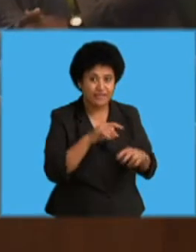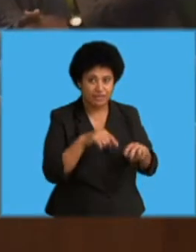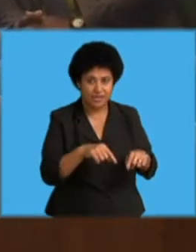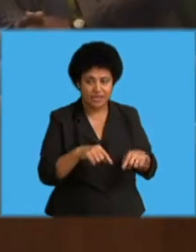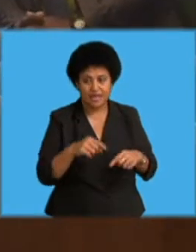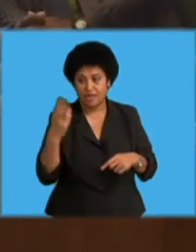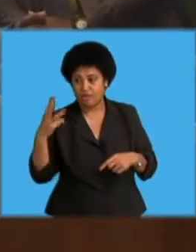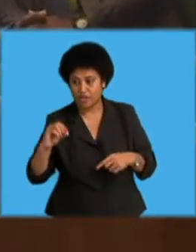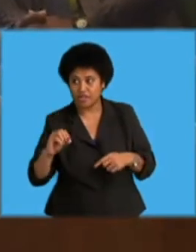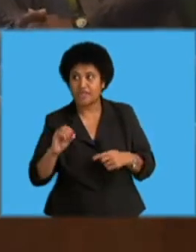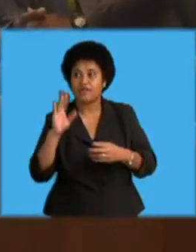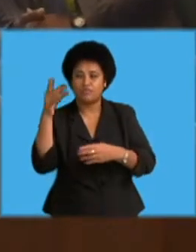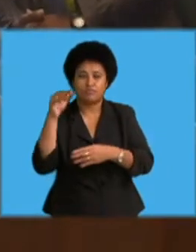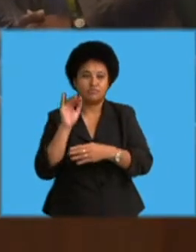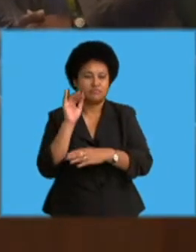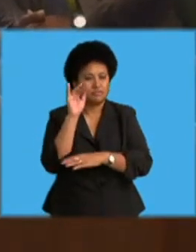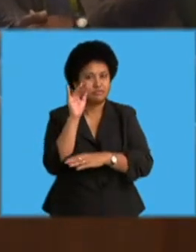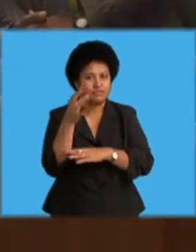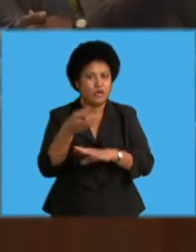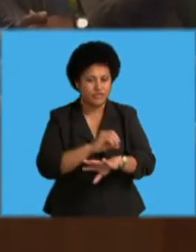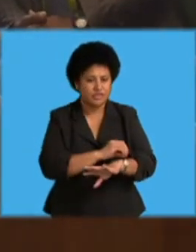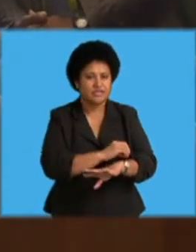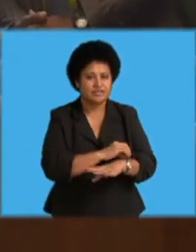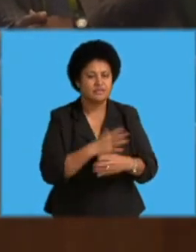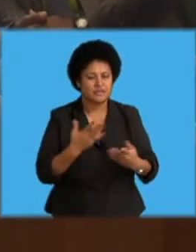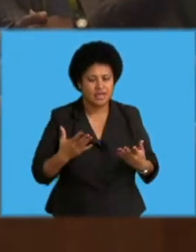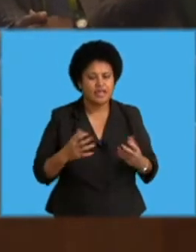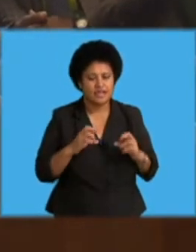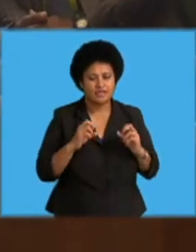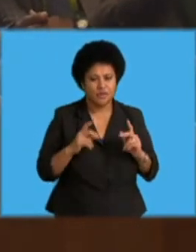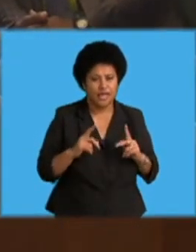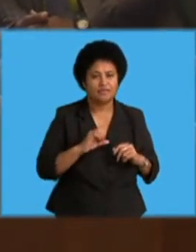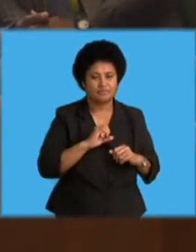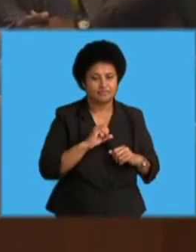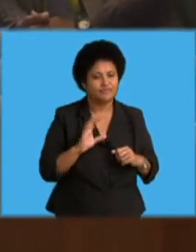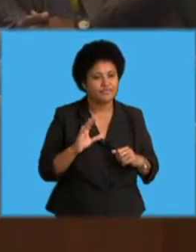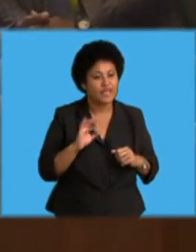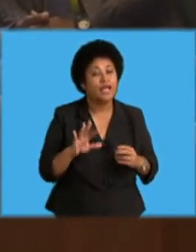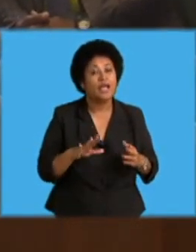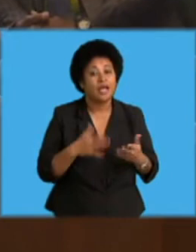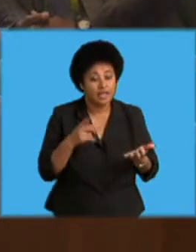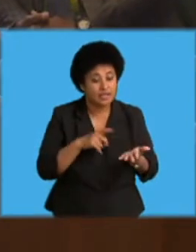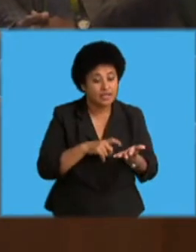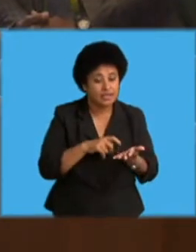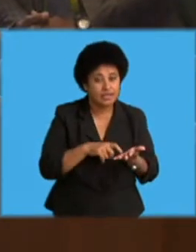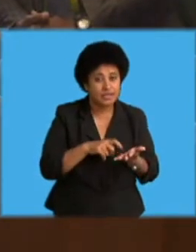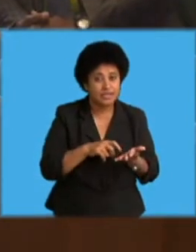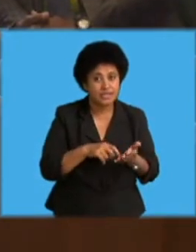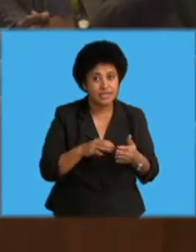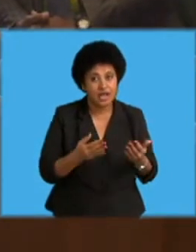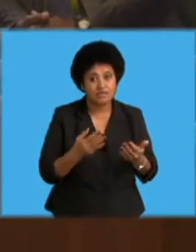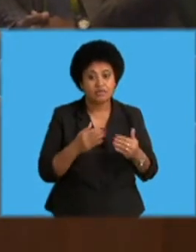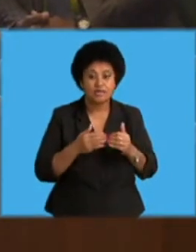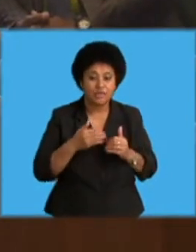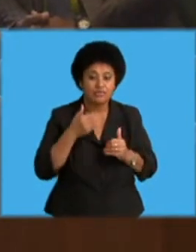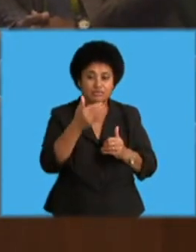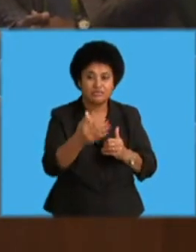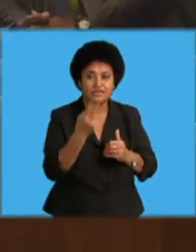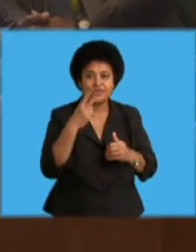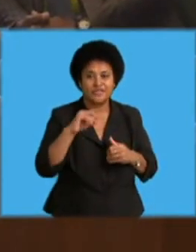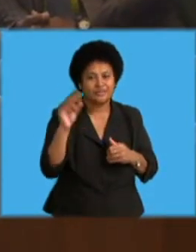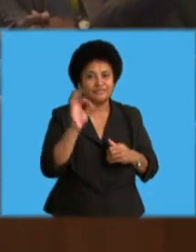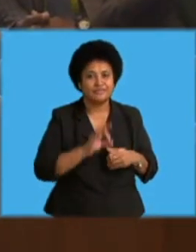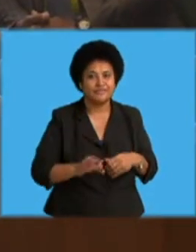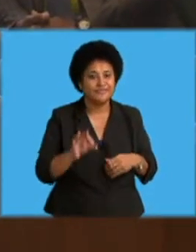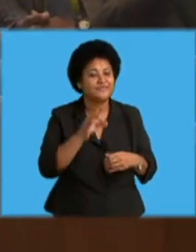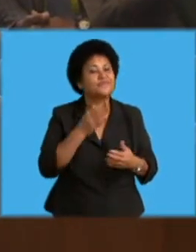5% either way, which is actually sustainable. The tenor of debts locally in Fiji is about is in 20 years. And as announced